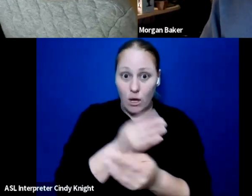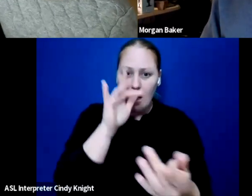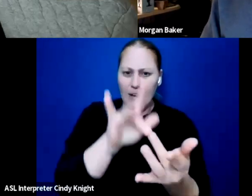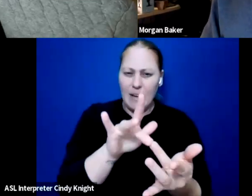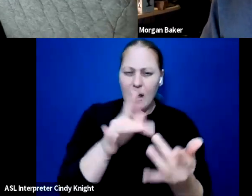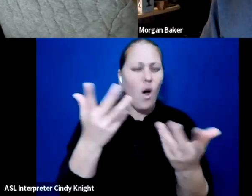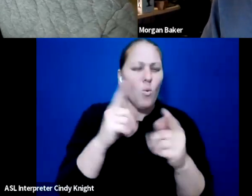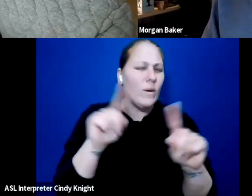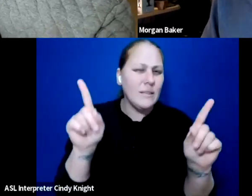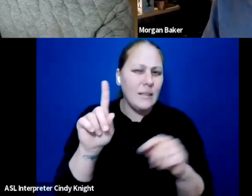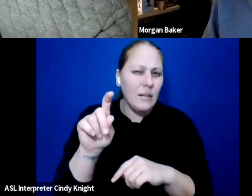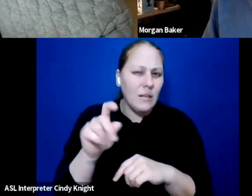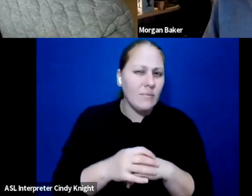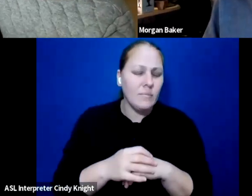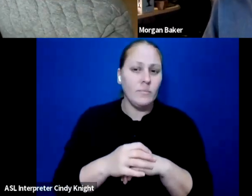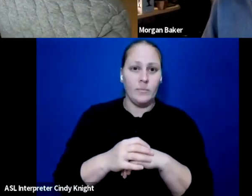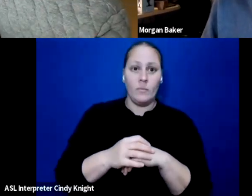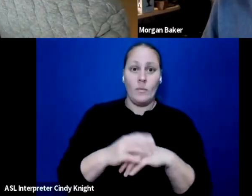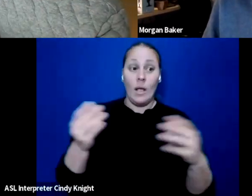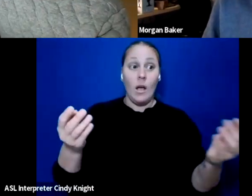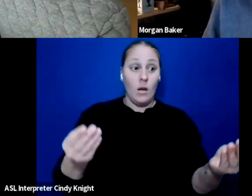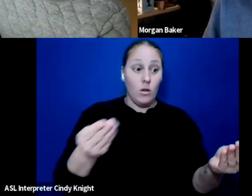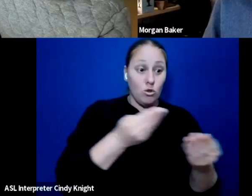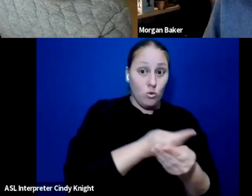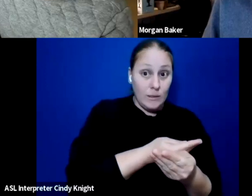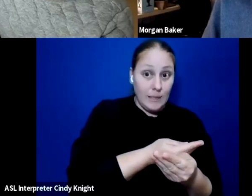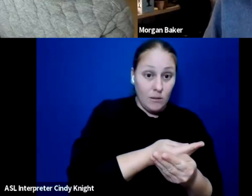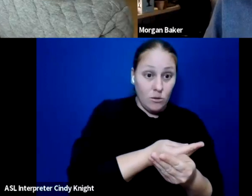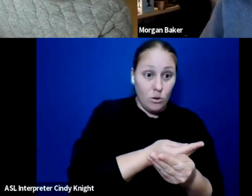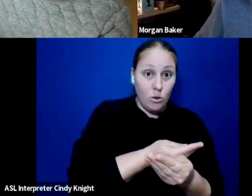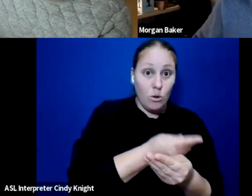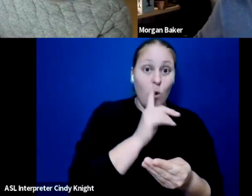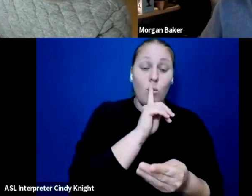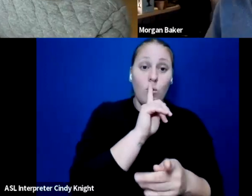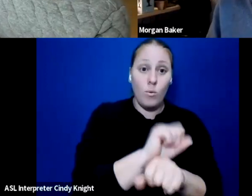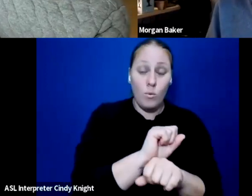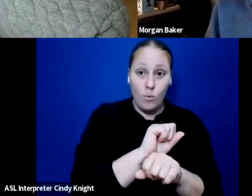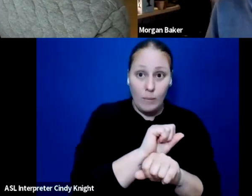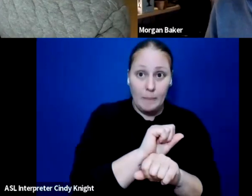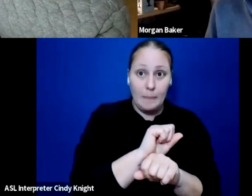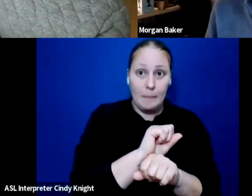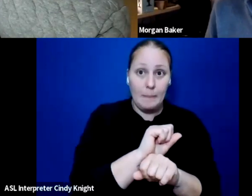That's a good question. I think the transactional is actually an